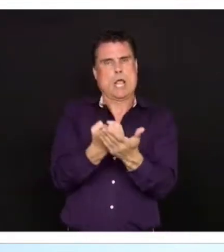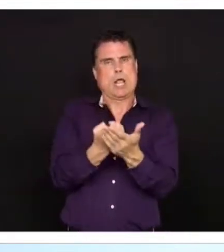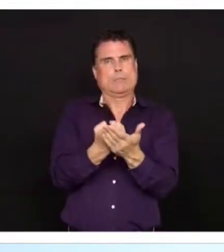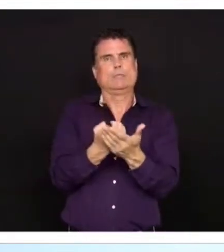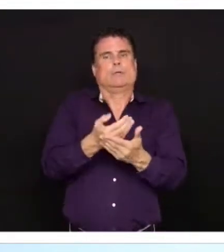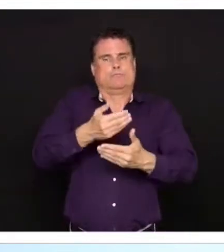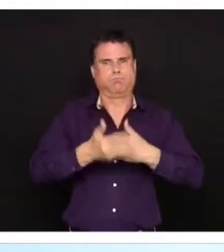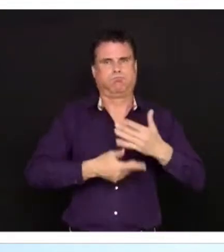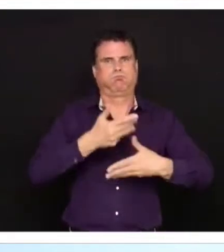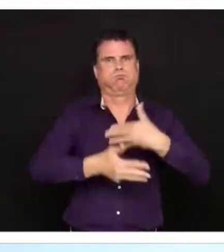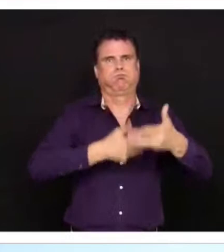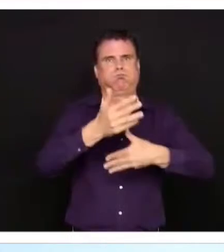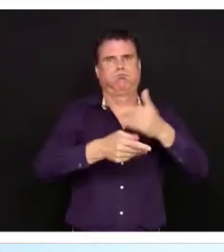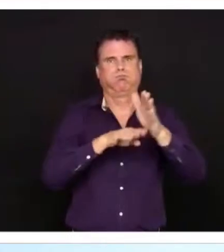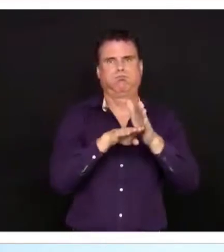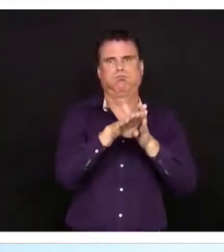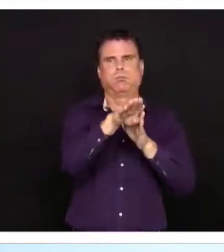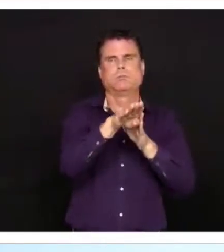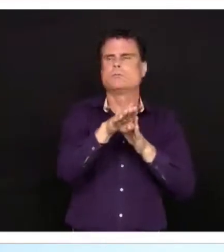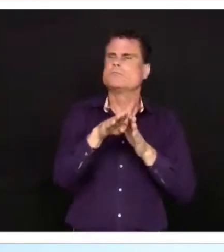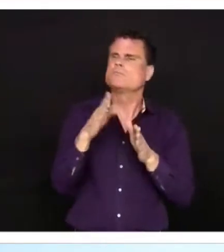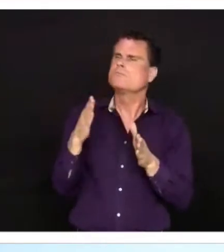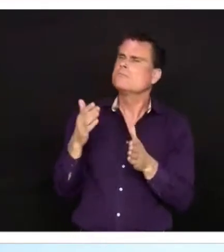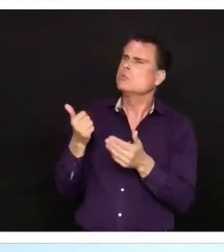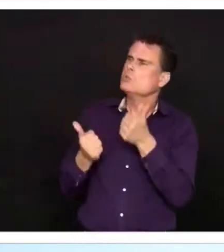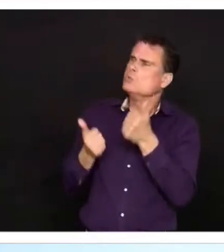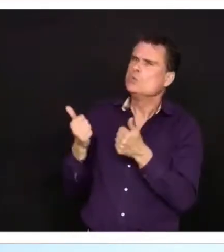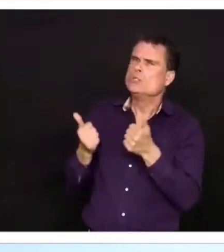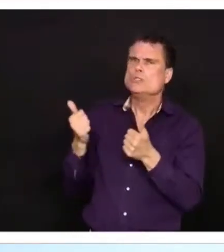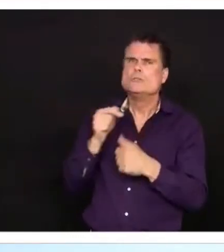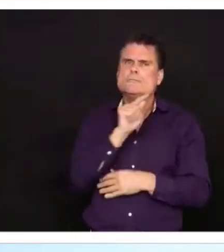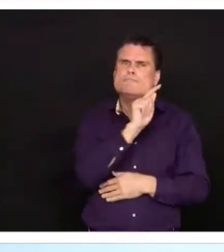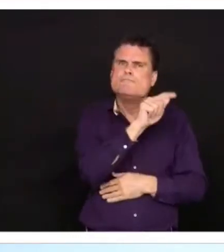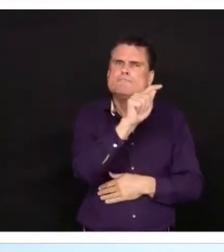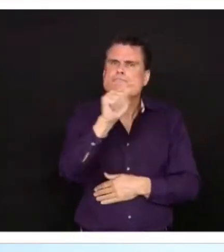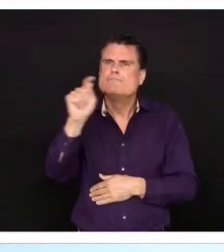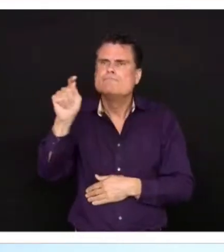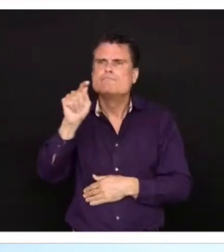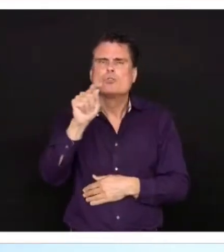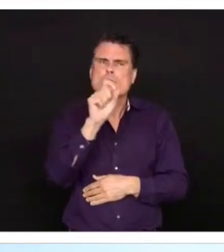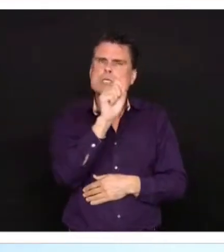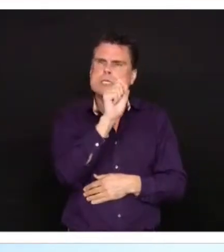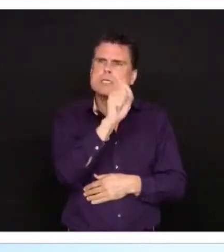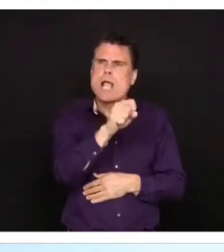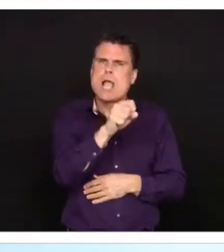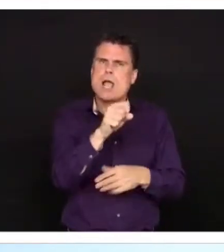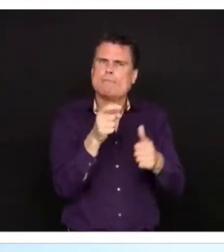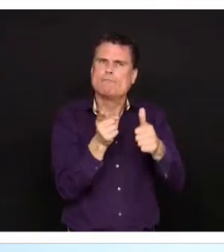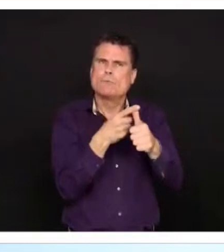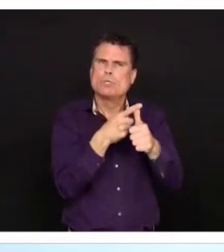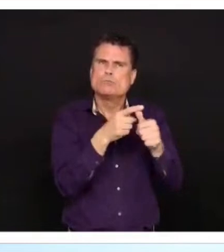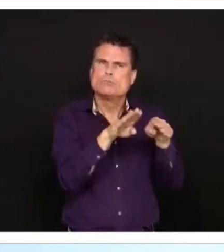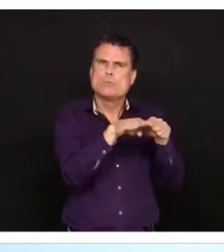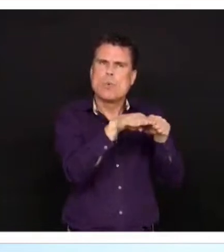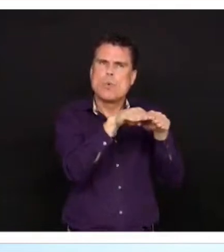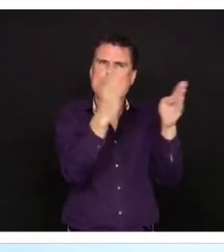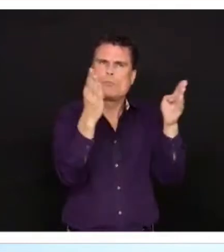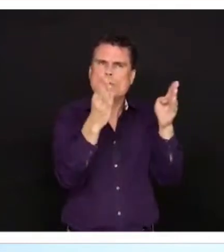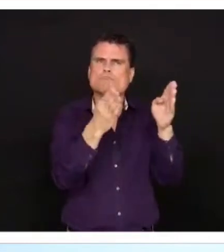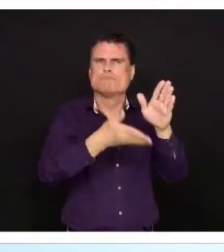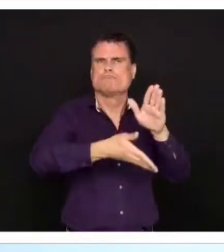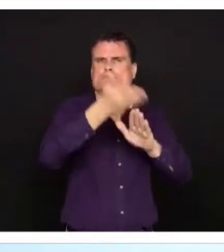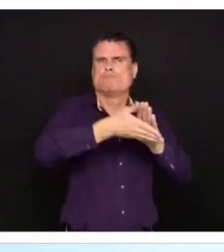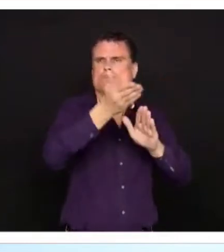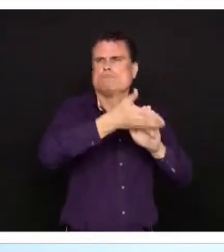be best candidates for reopening, and sort of what role you expect testing to take in that. So I'll talk a little